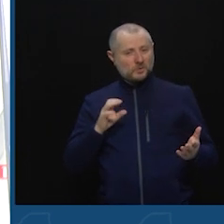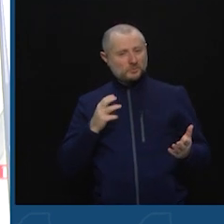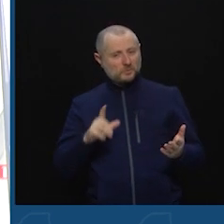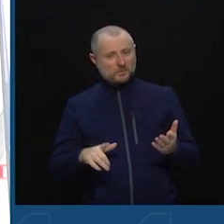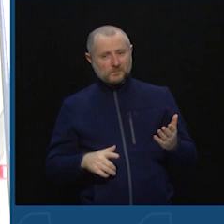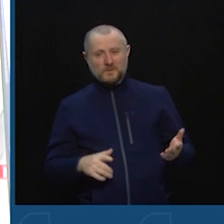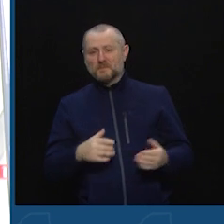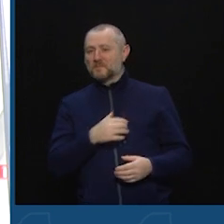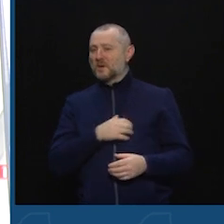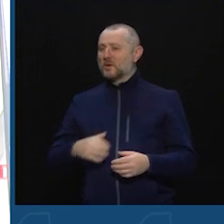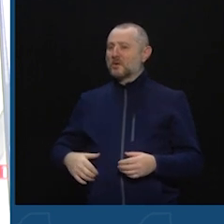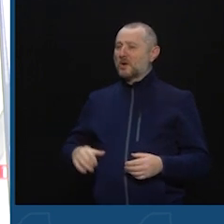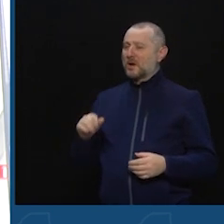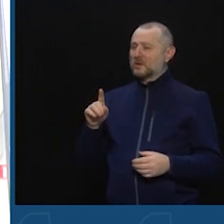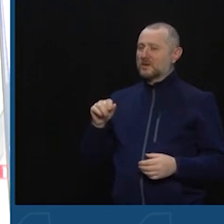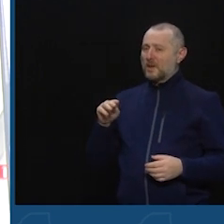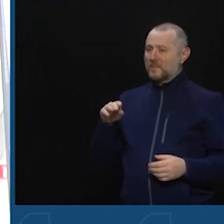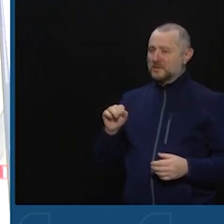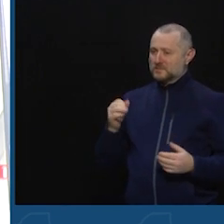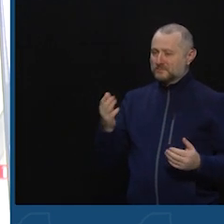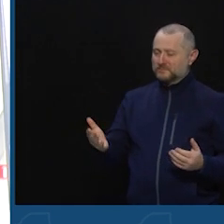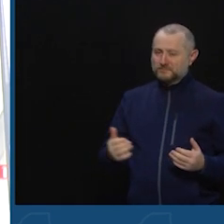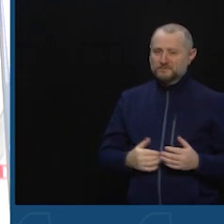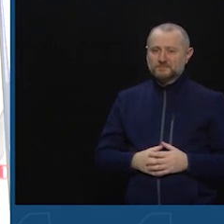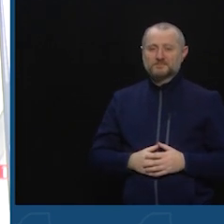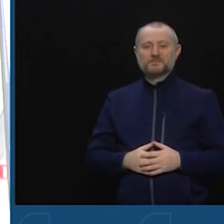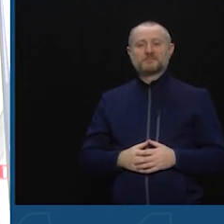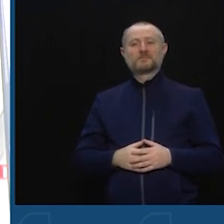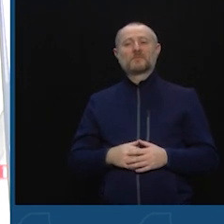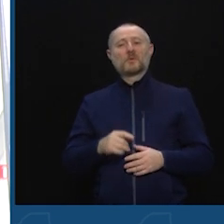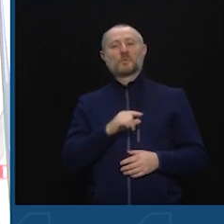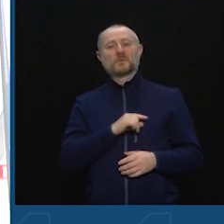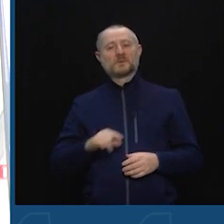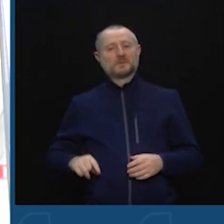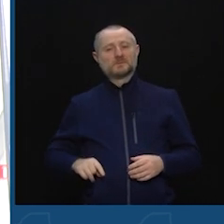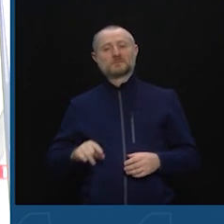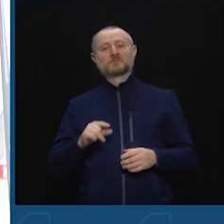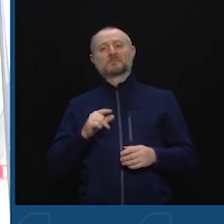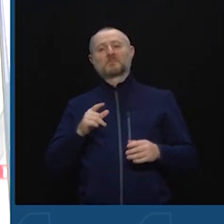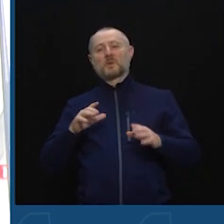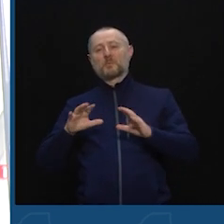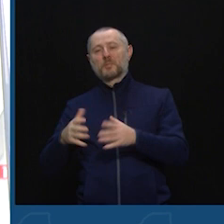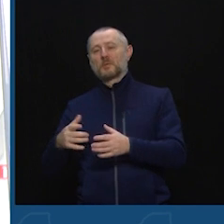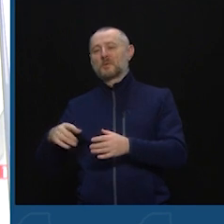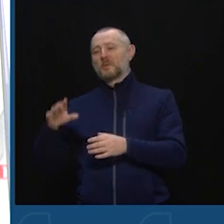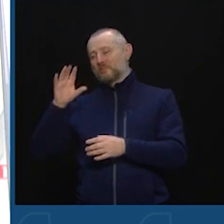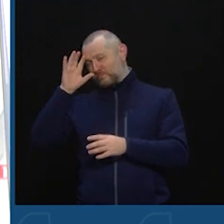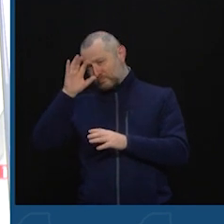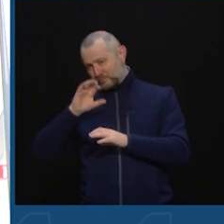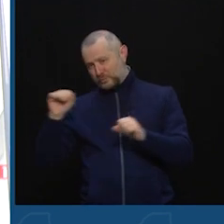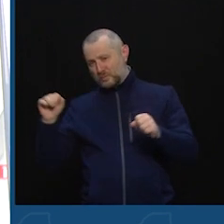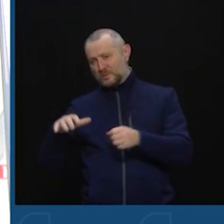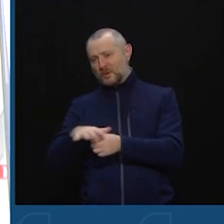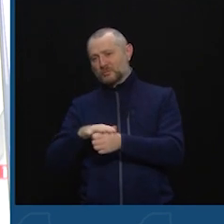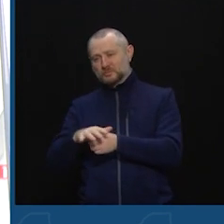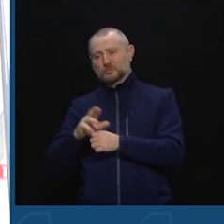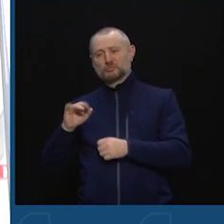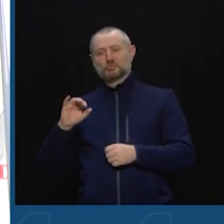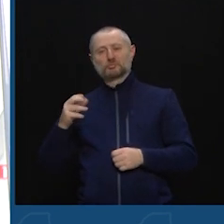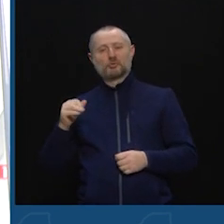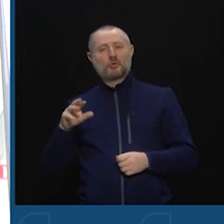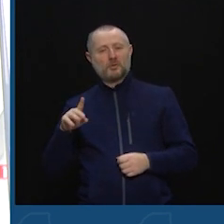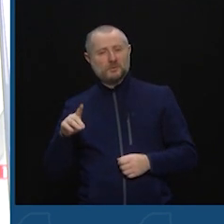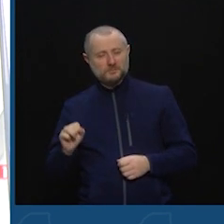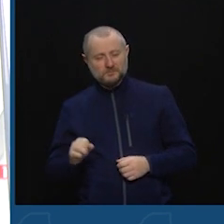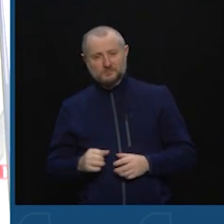Mayor Adams, Speaker Adams, Borough President Donovan Richards. We could not do